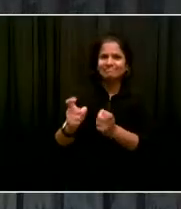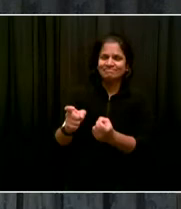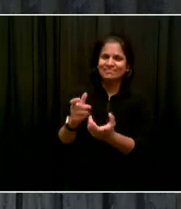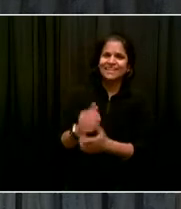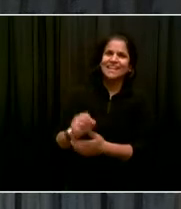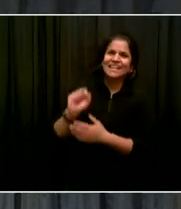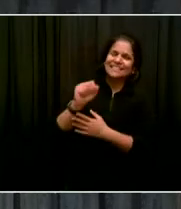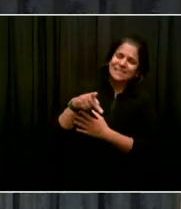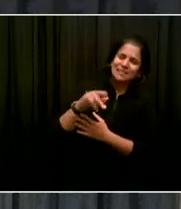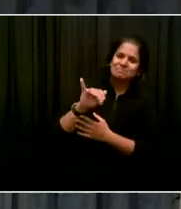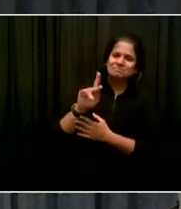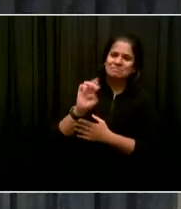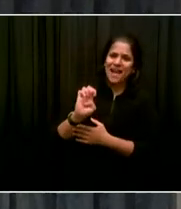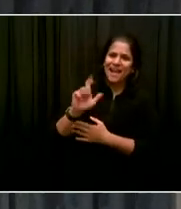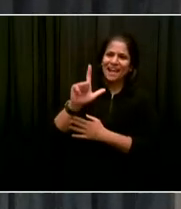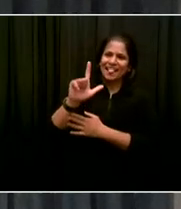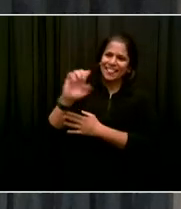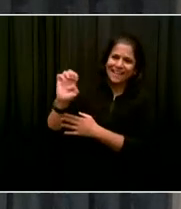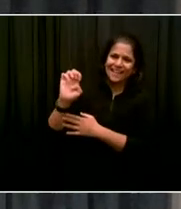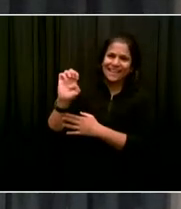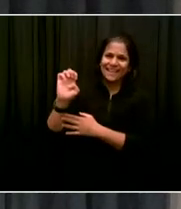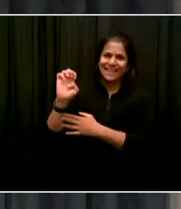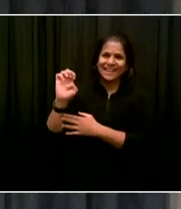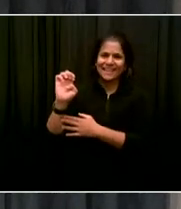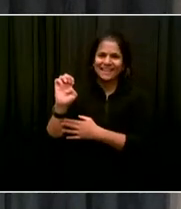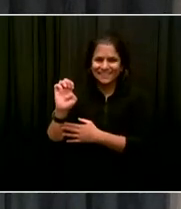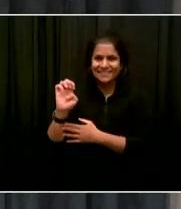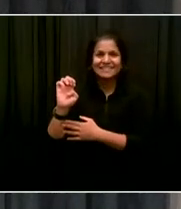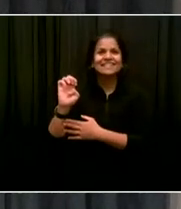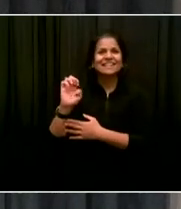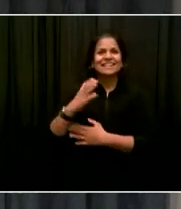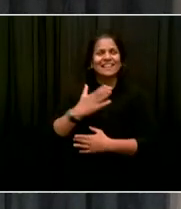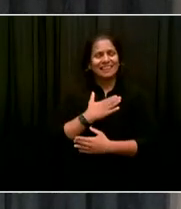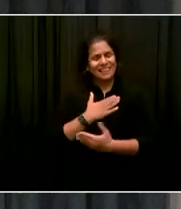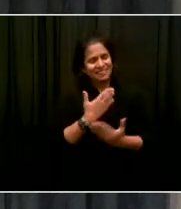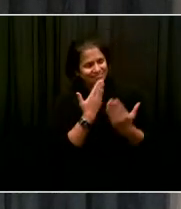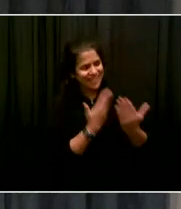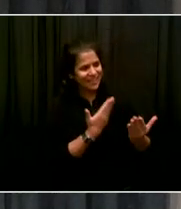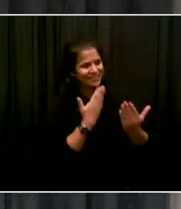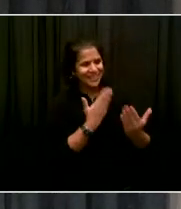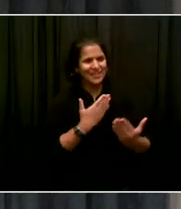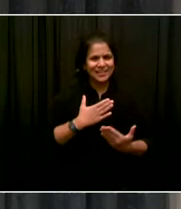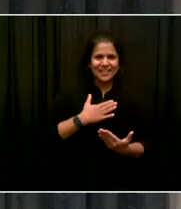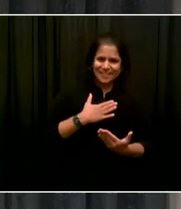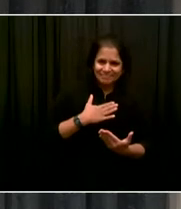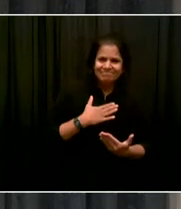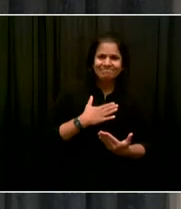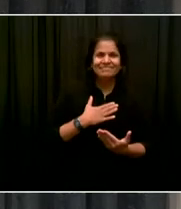Thank you. Yeah, it unlocks everything.